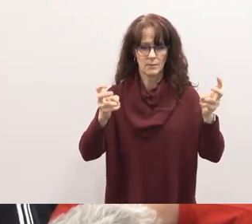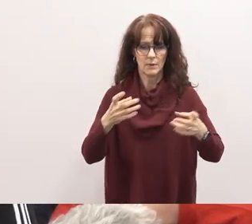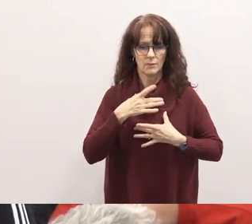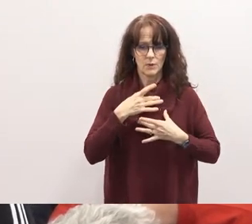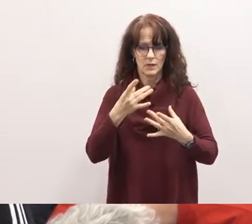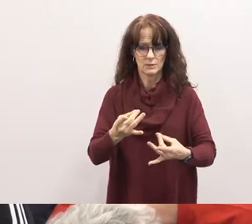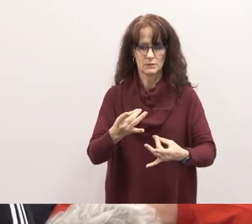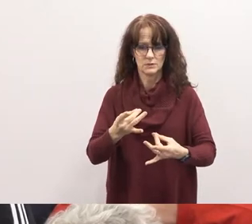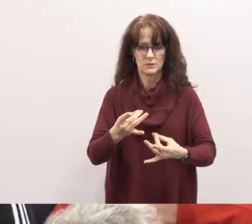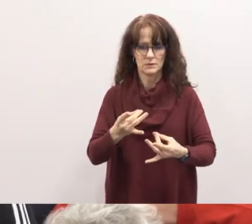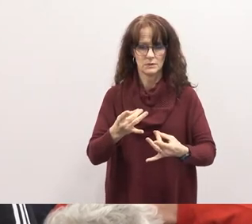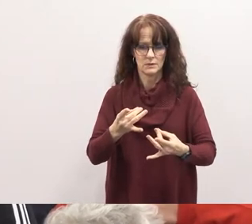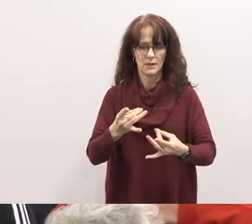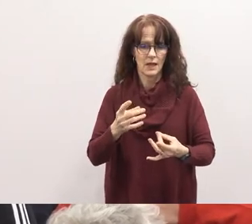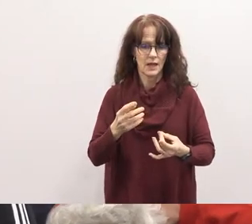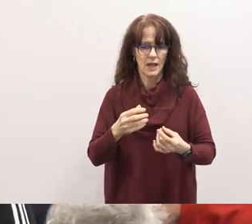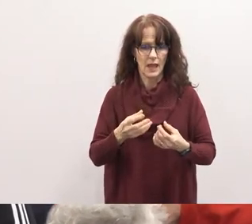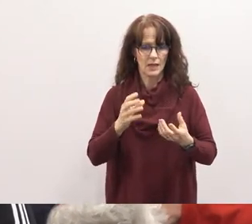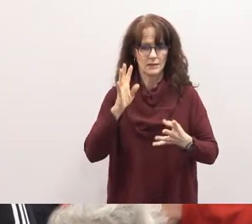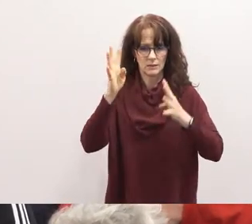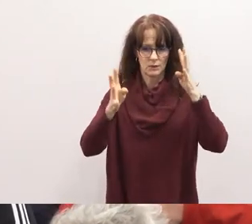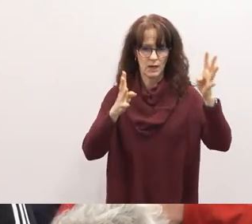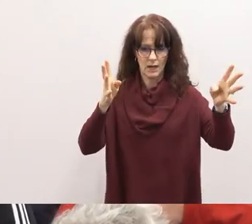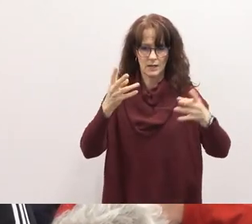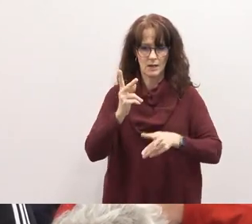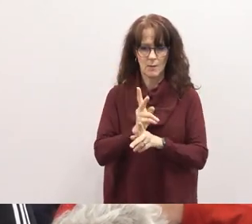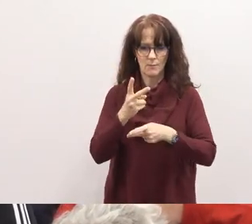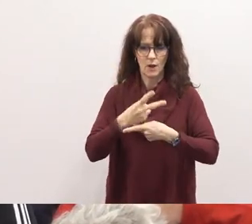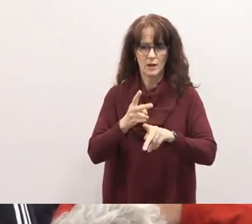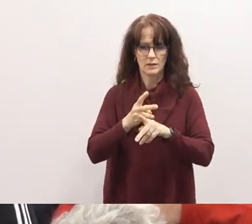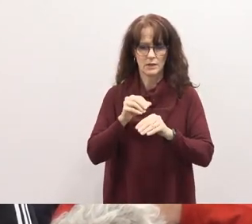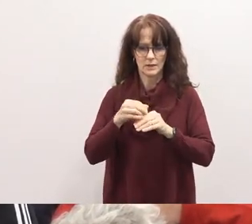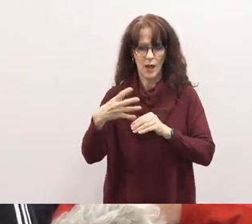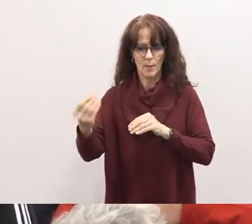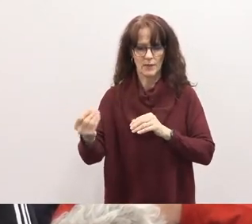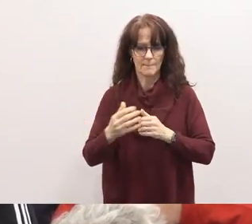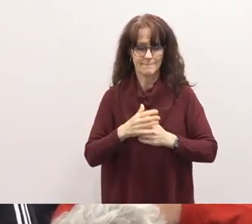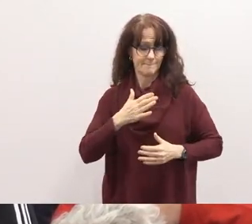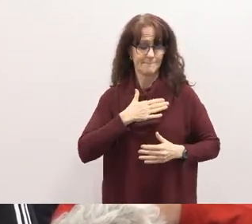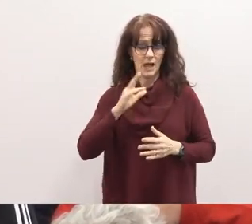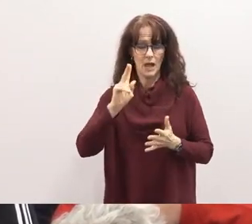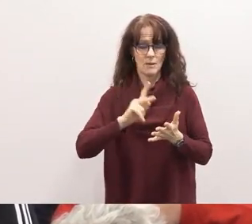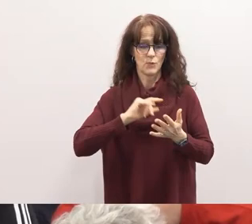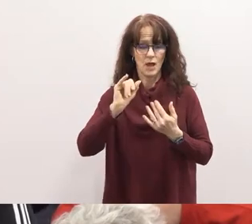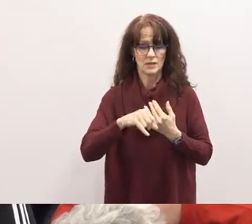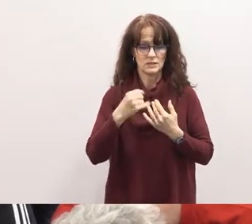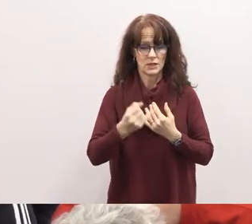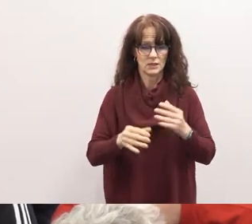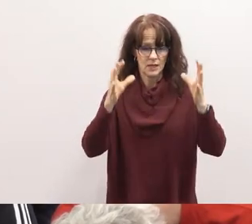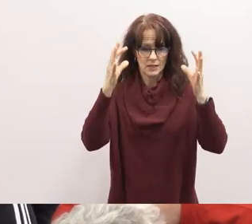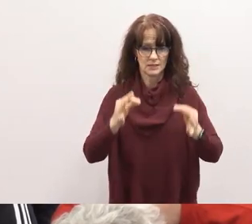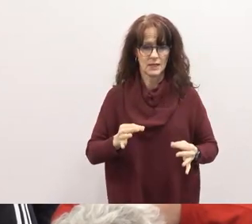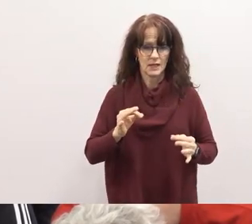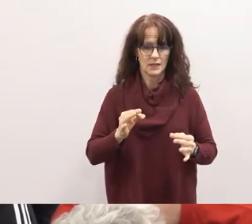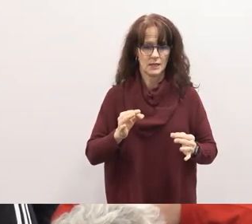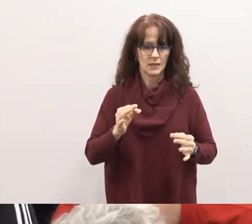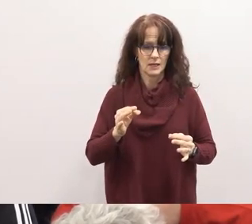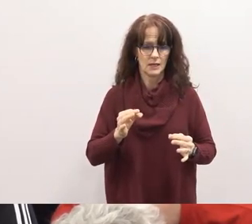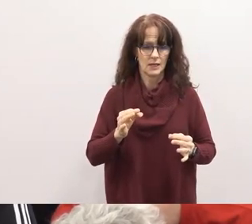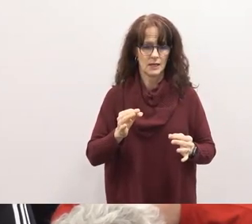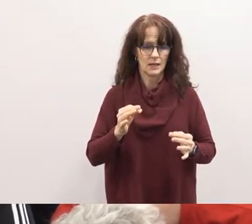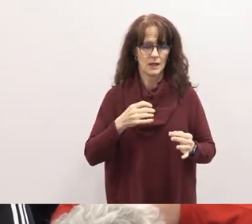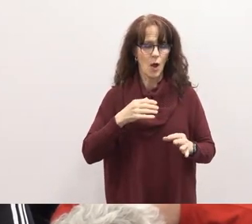in and an output product to express our goal. For my project, I chose to raise awareness about Asian